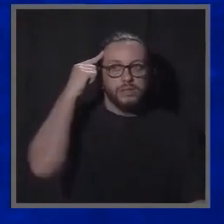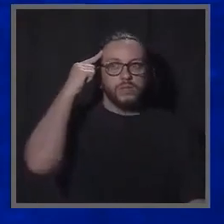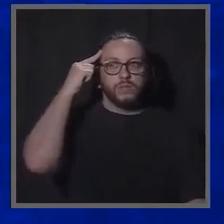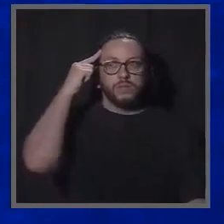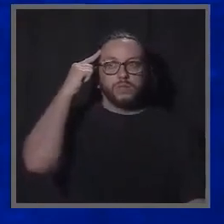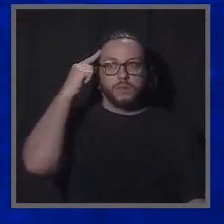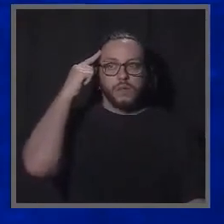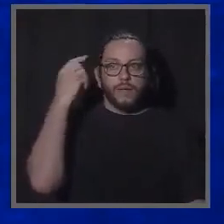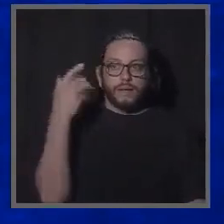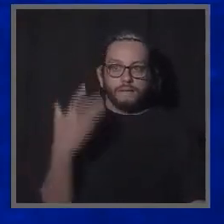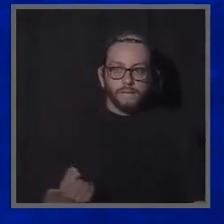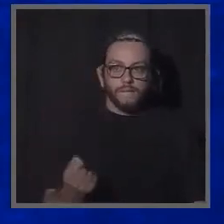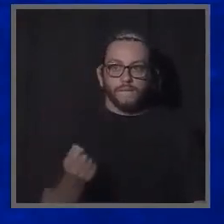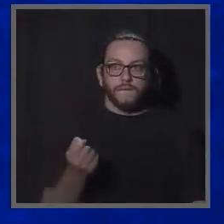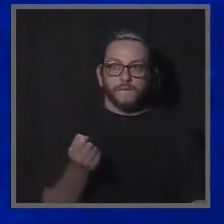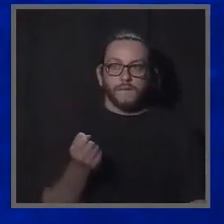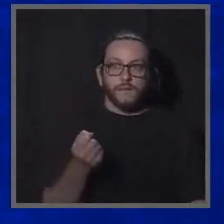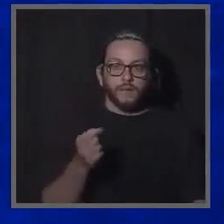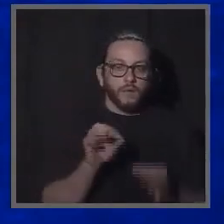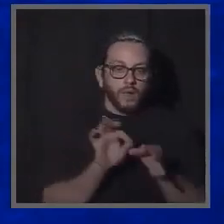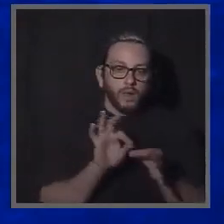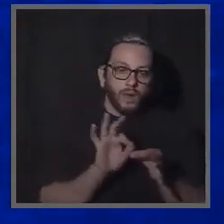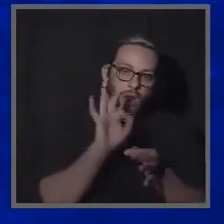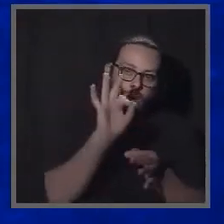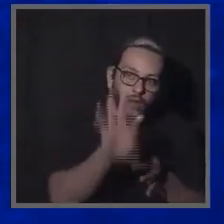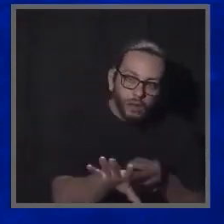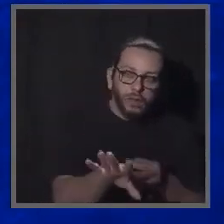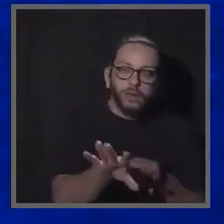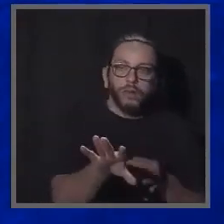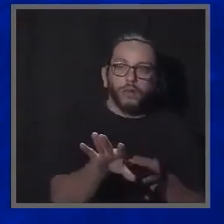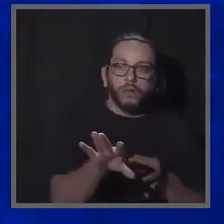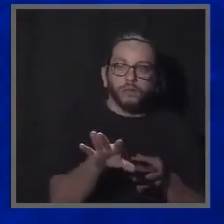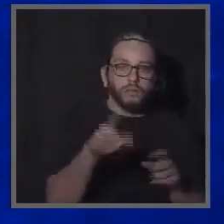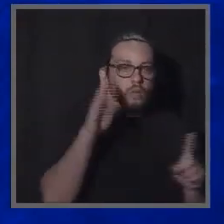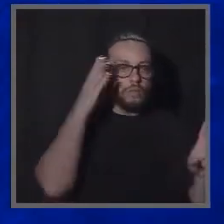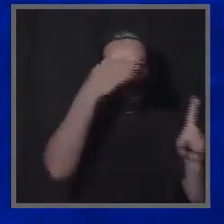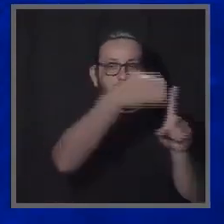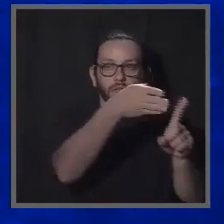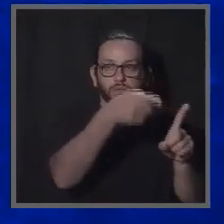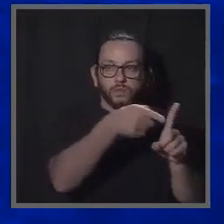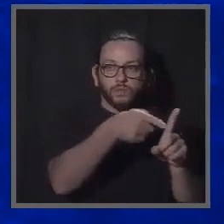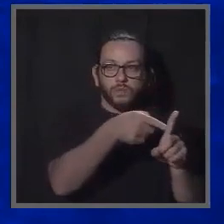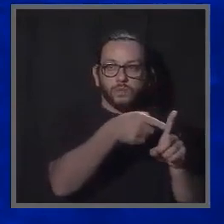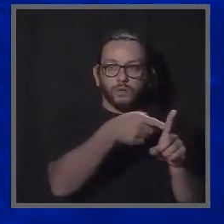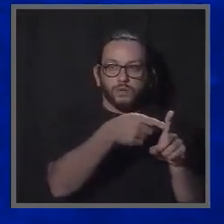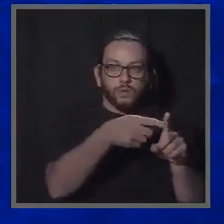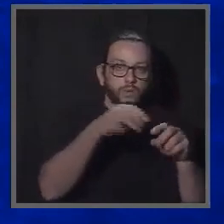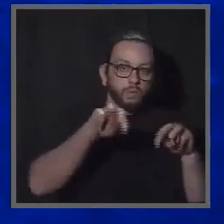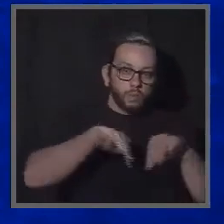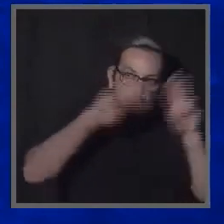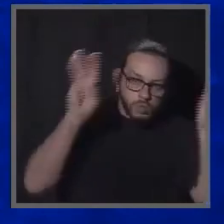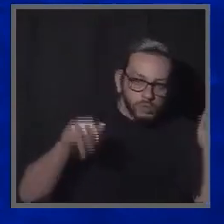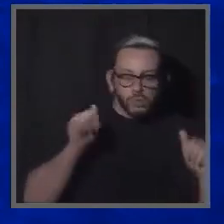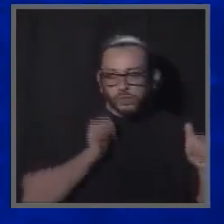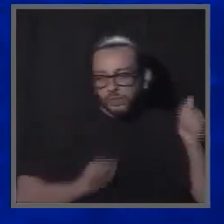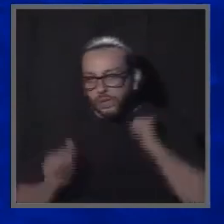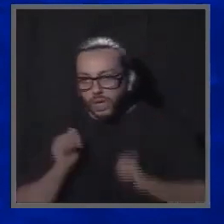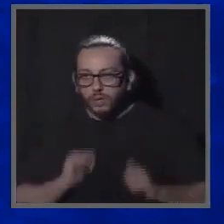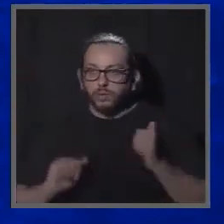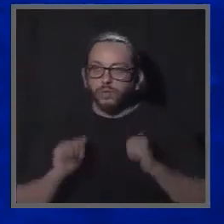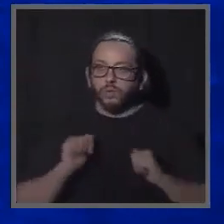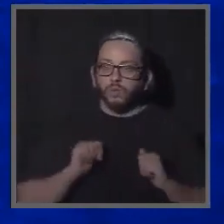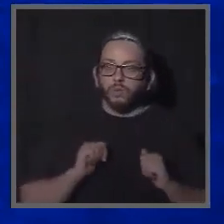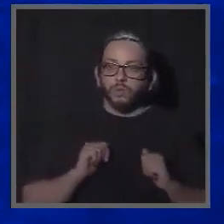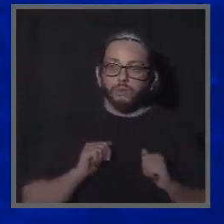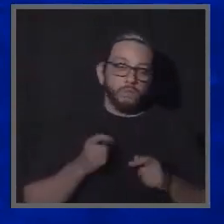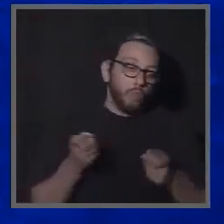one recommendation that aims that museums, theatres, cultural organisations call